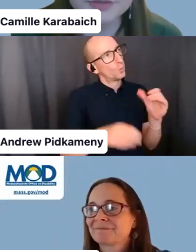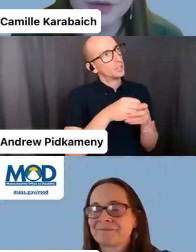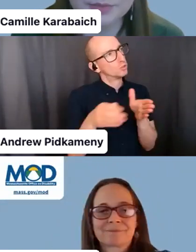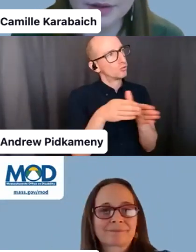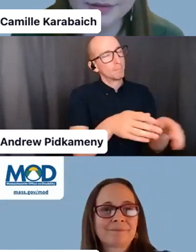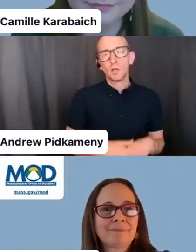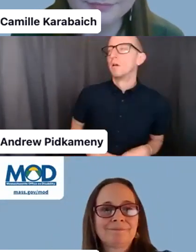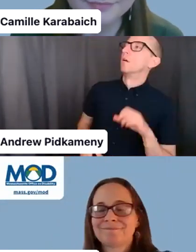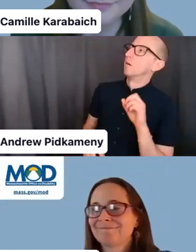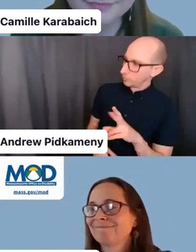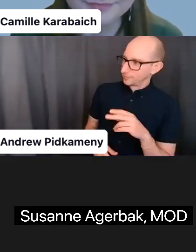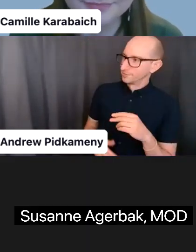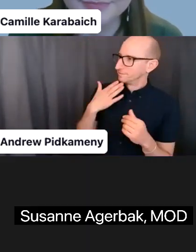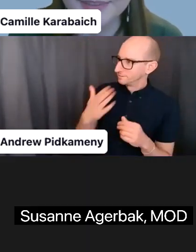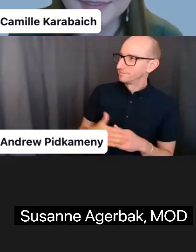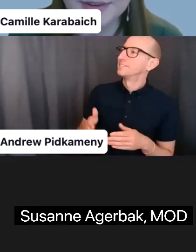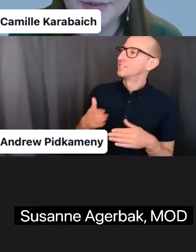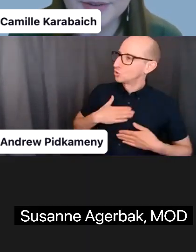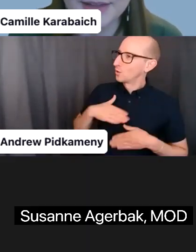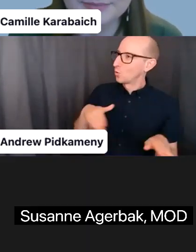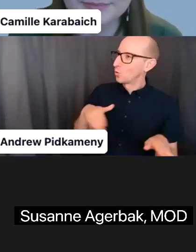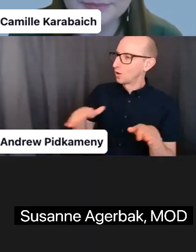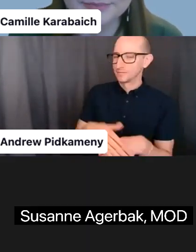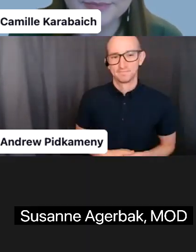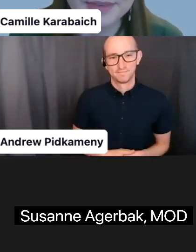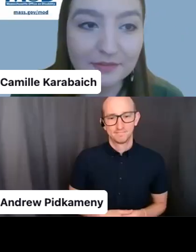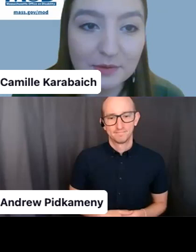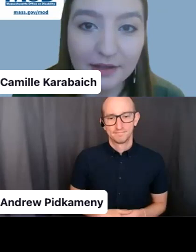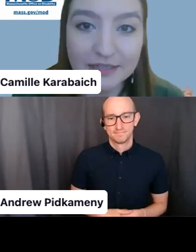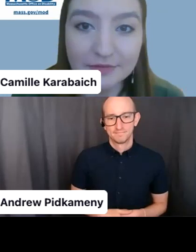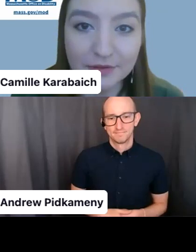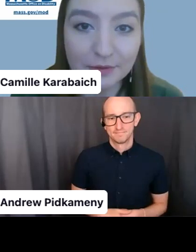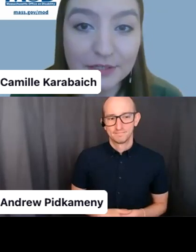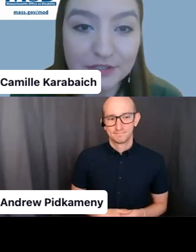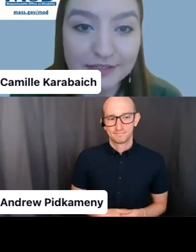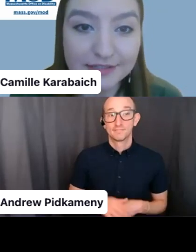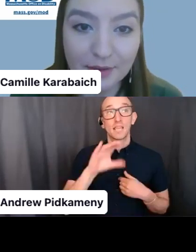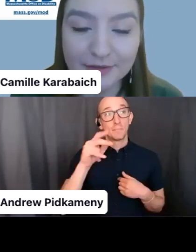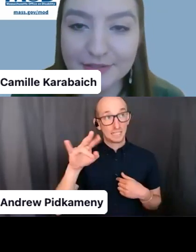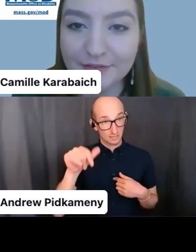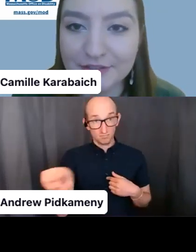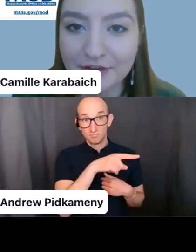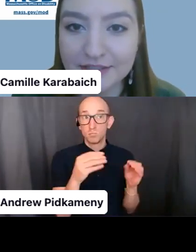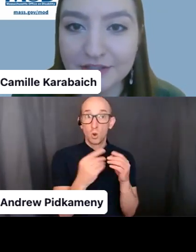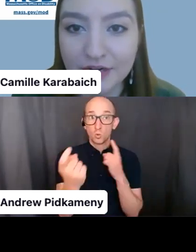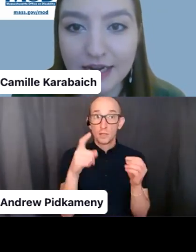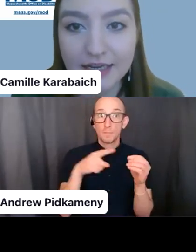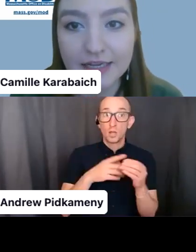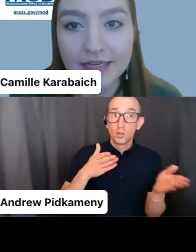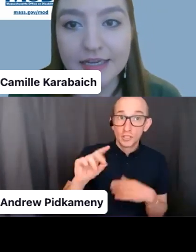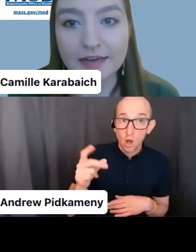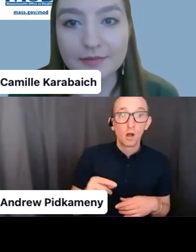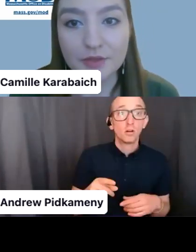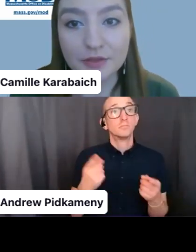you. Enjoy your walk. So if you have any further questions about service dogs and